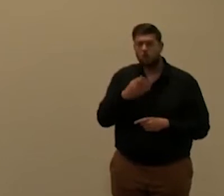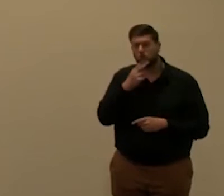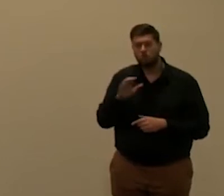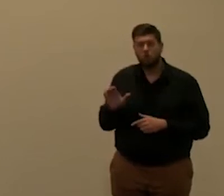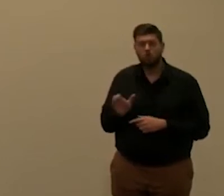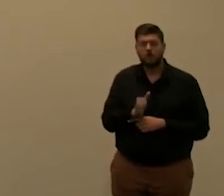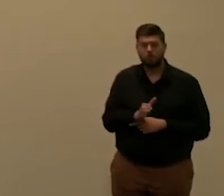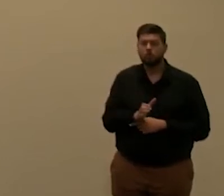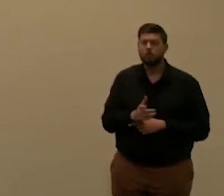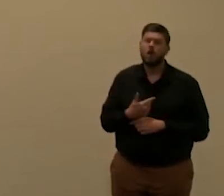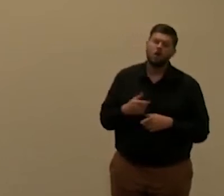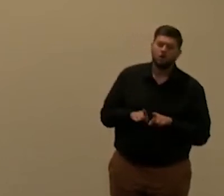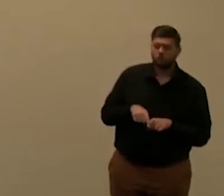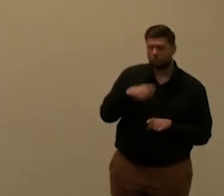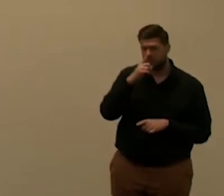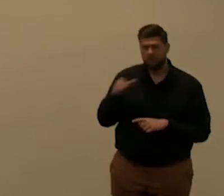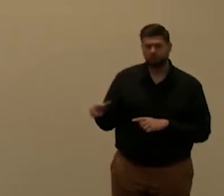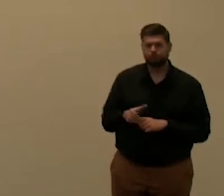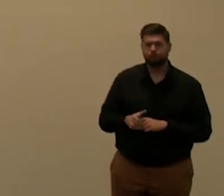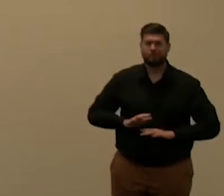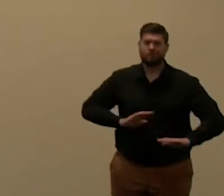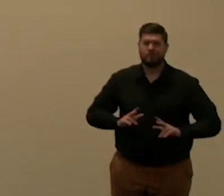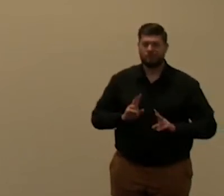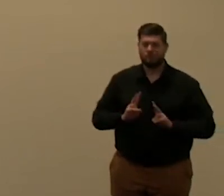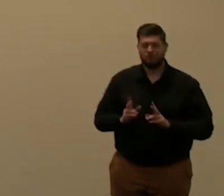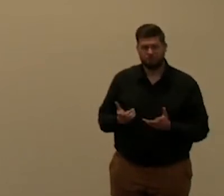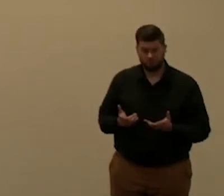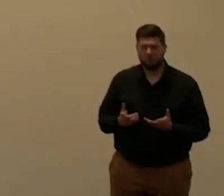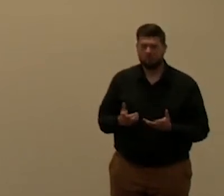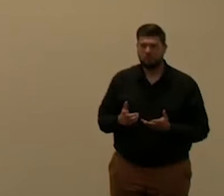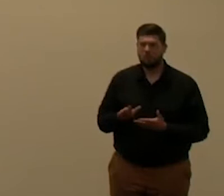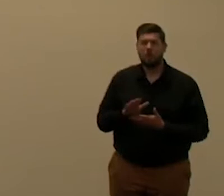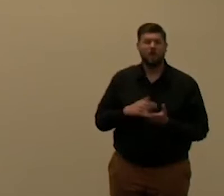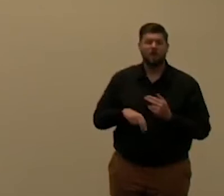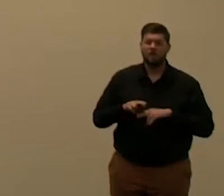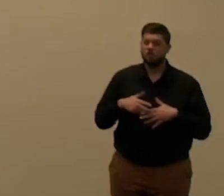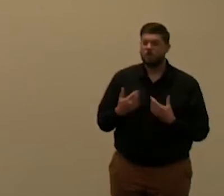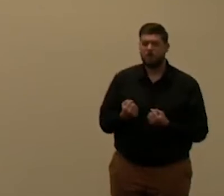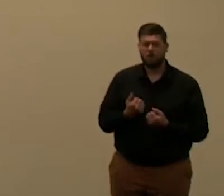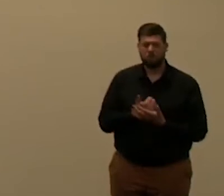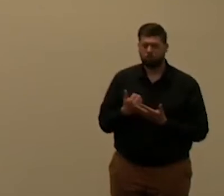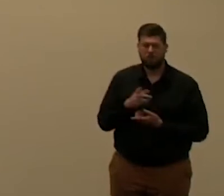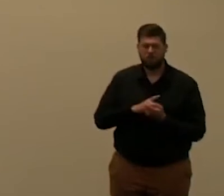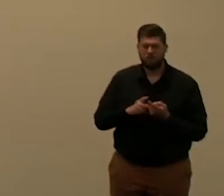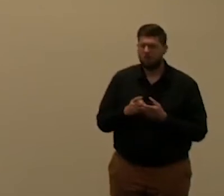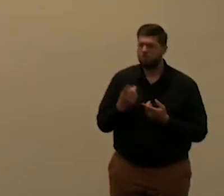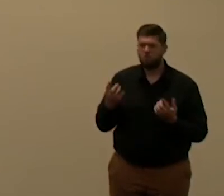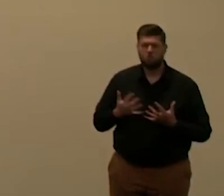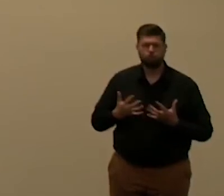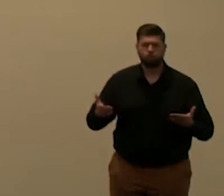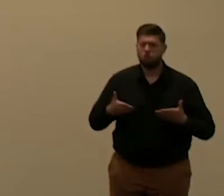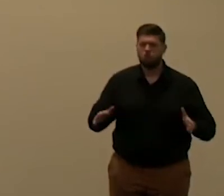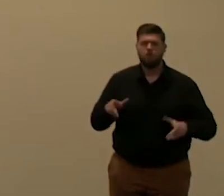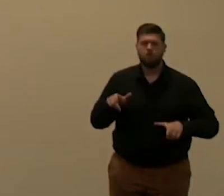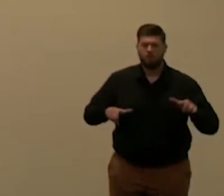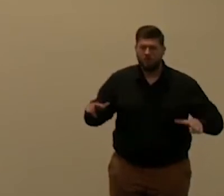and think about using a sign language interpreter if you have like these town hall meetings for a bunch of people. That might be